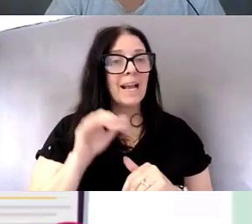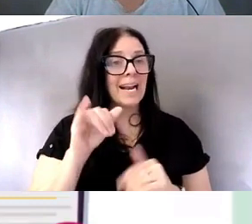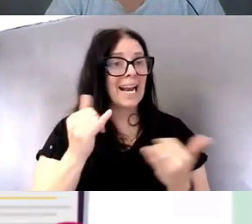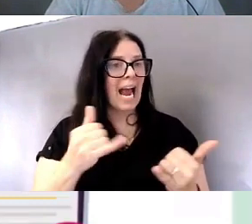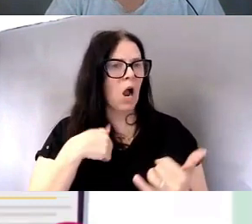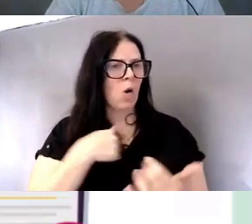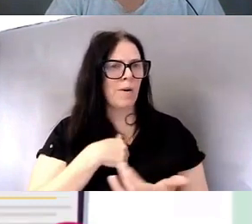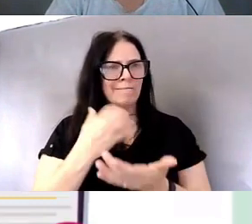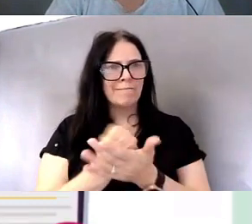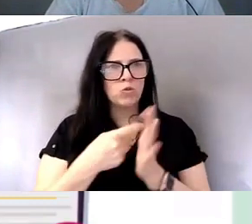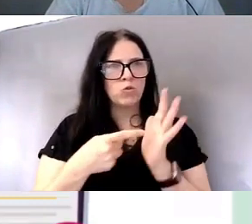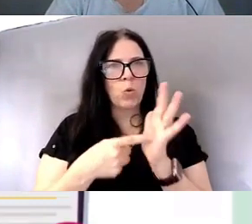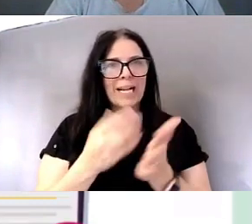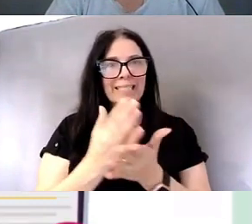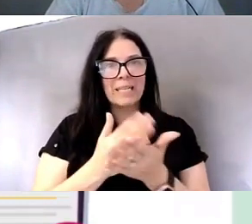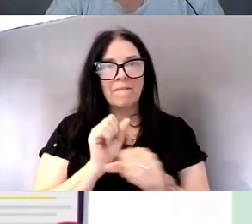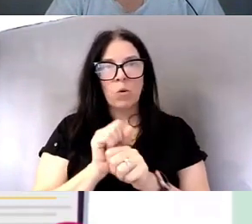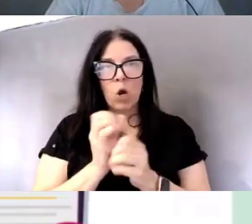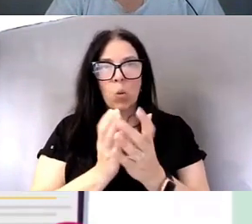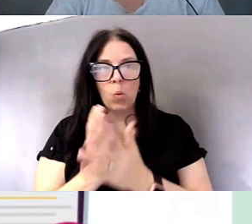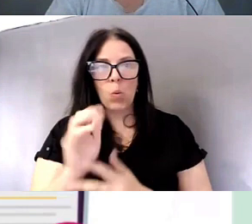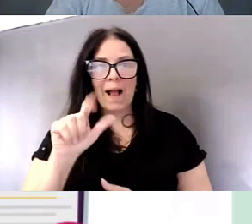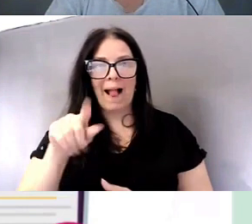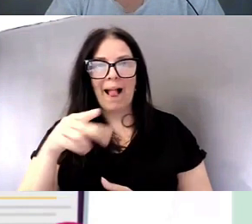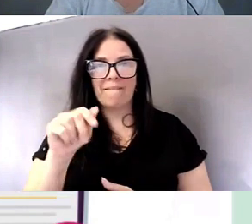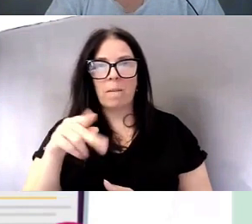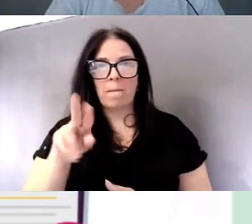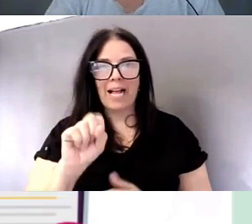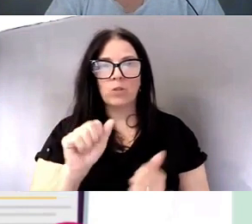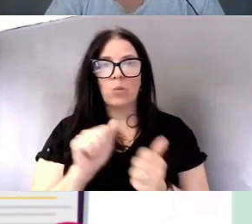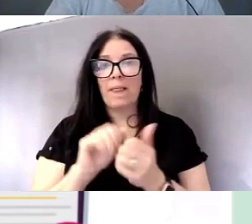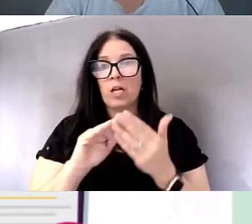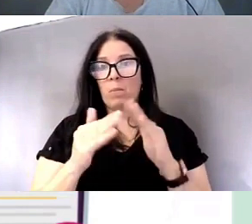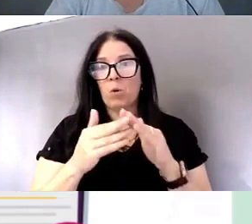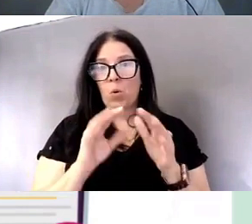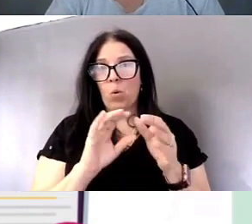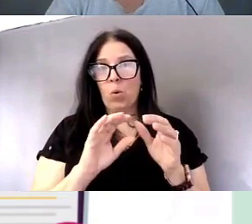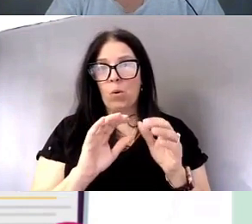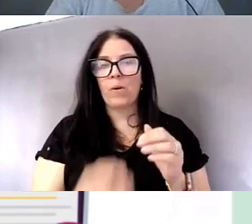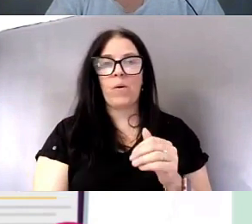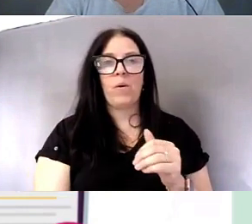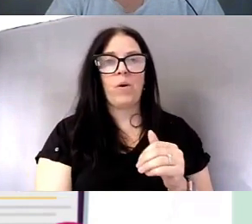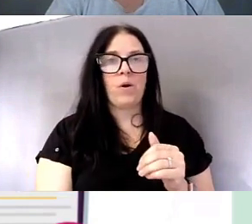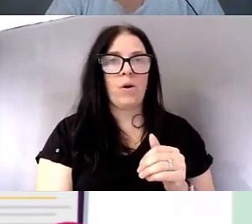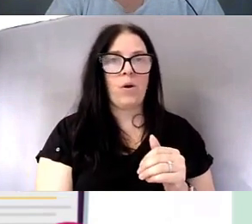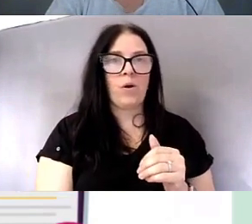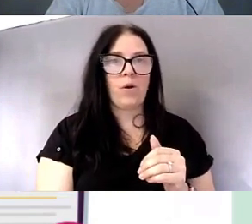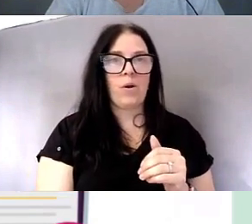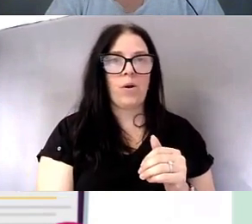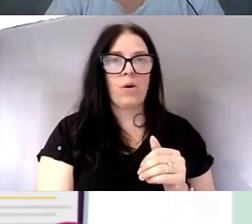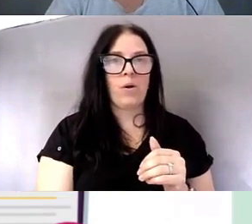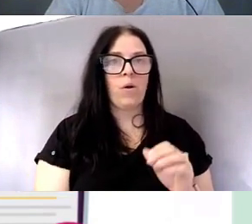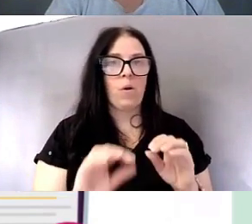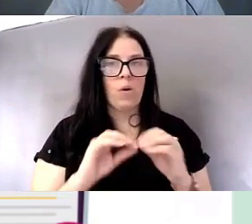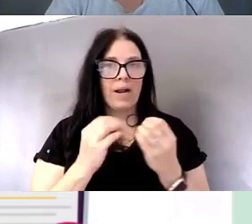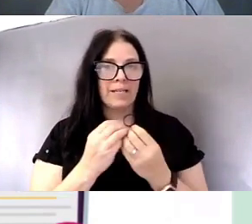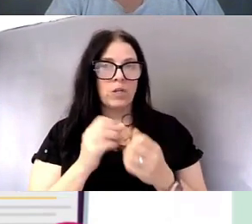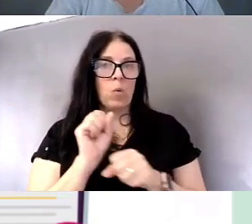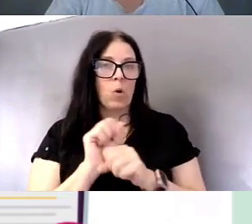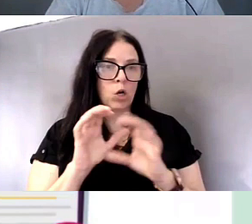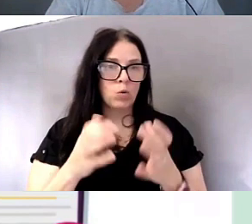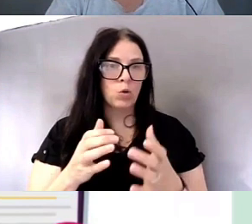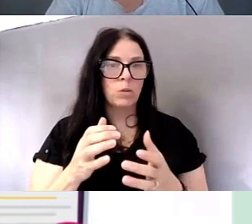of the work done through Alpha Plus with the community organizations, advisory groups, working groups to bring